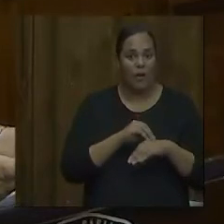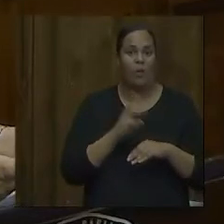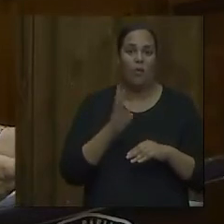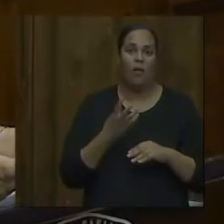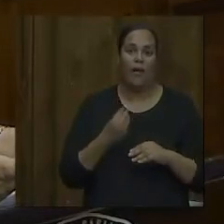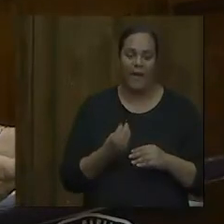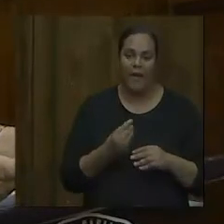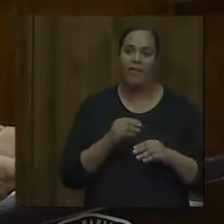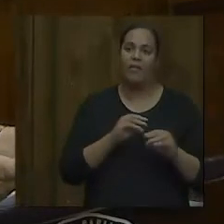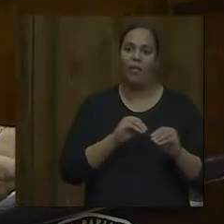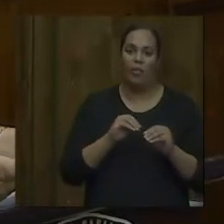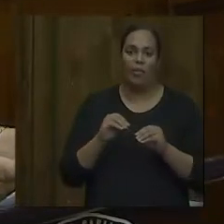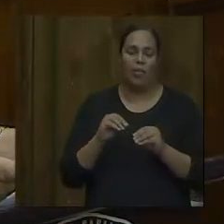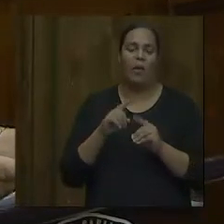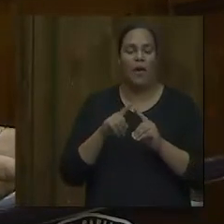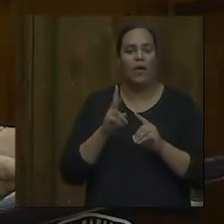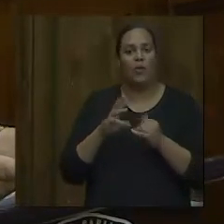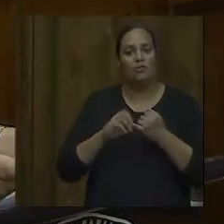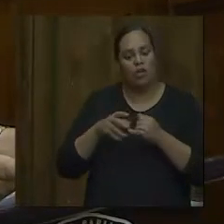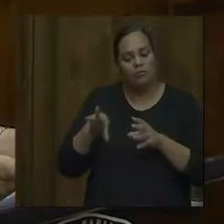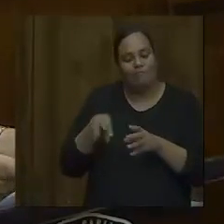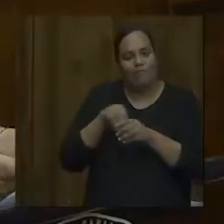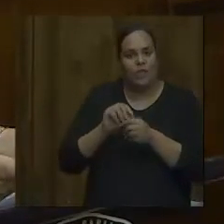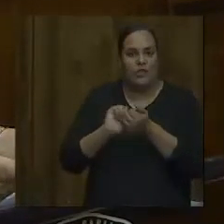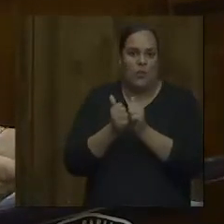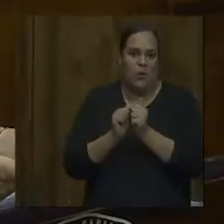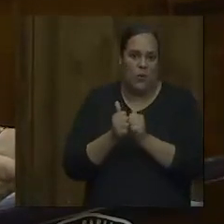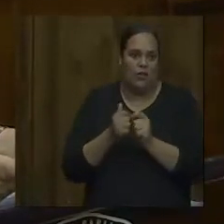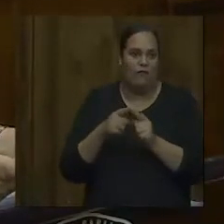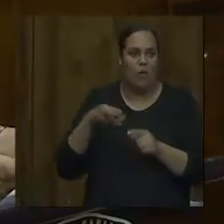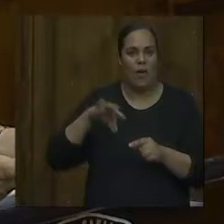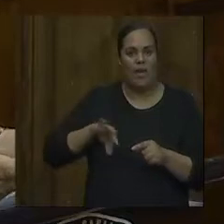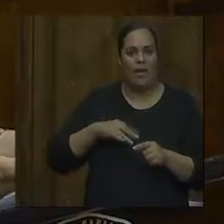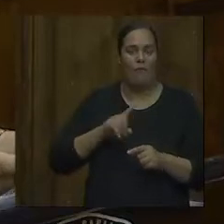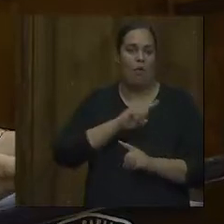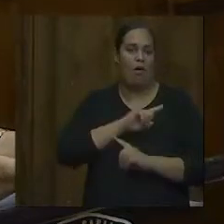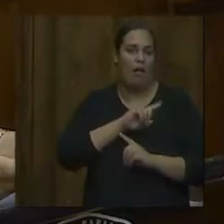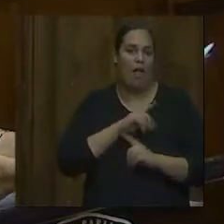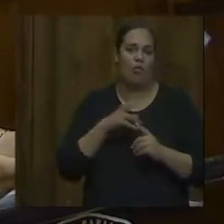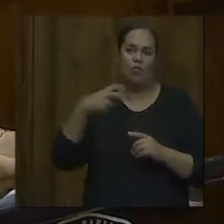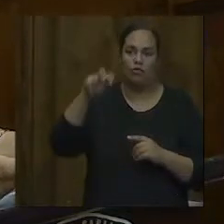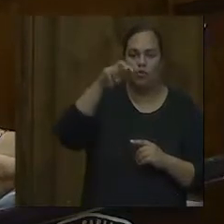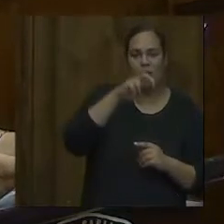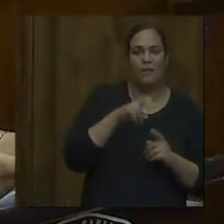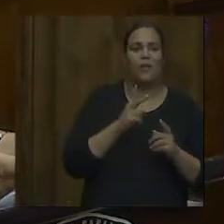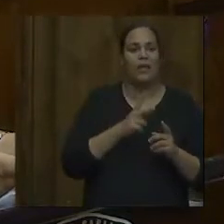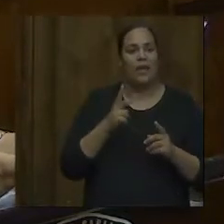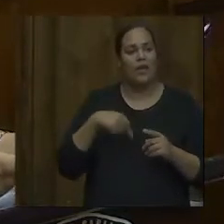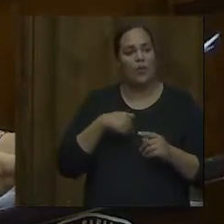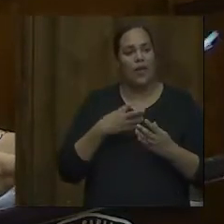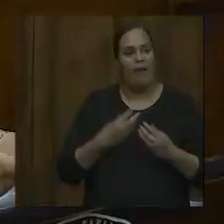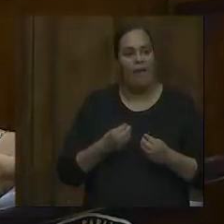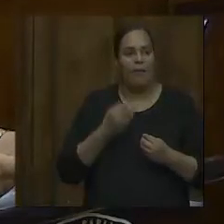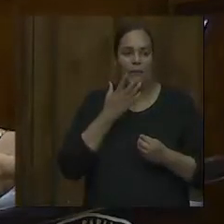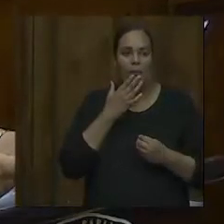be a decrease in sporting participation, in sporting events, in income for clubs, in sporting tourism, and we then subsequently run